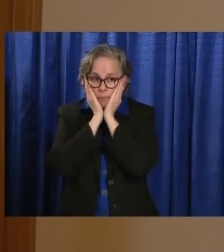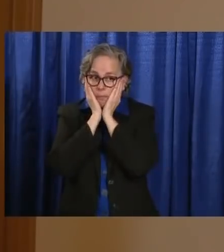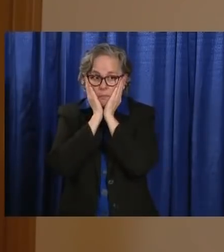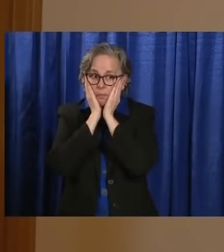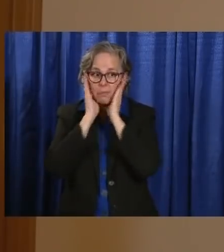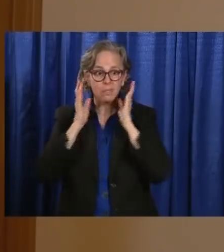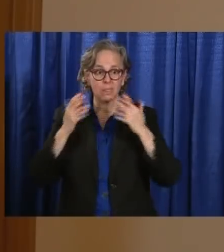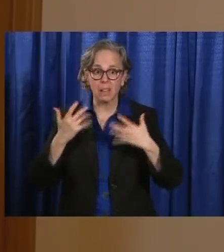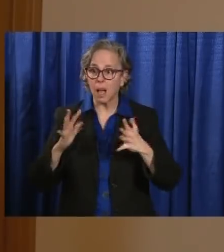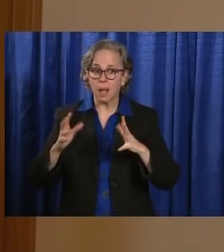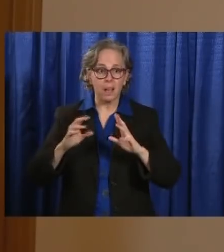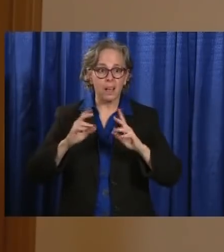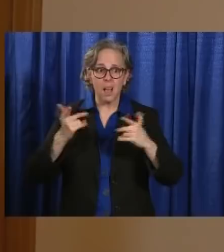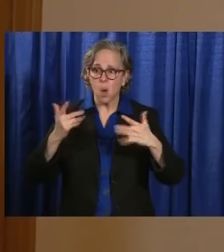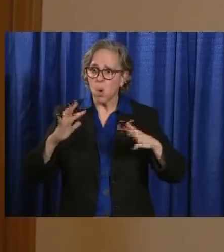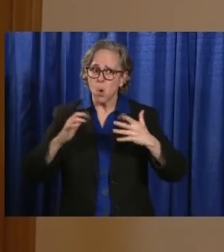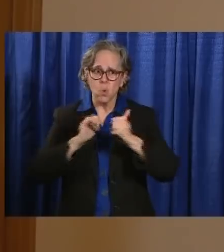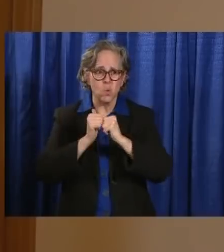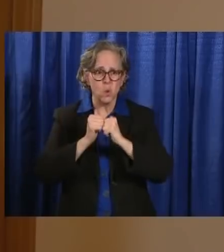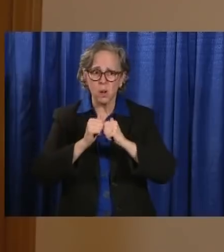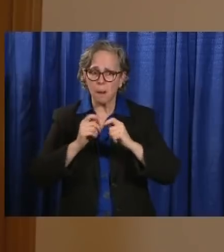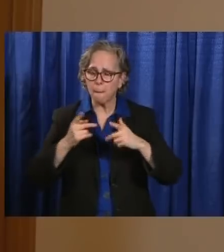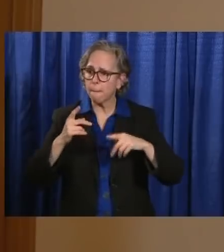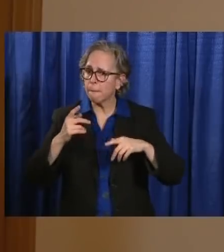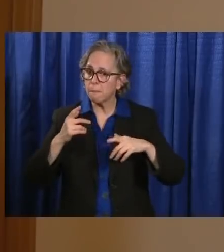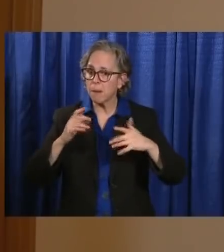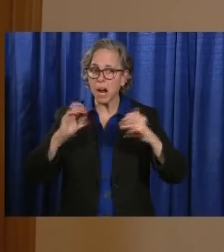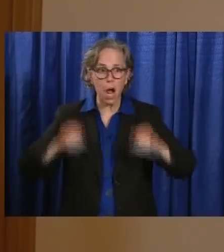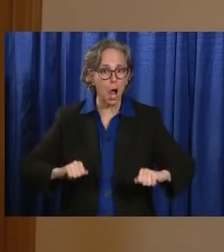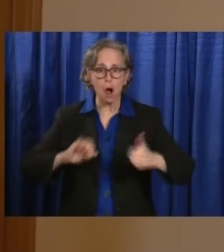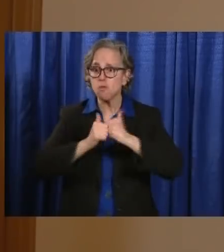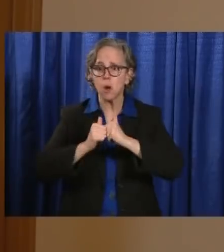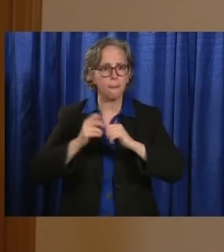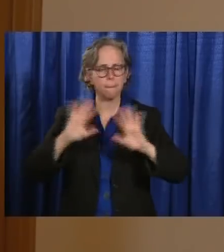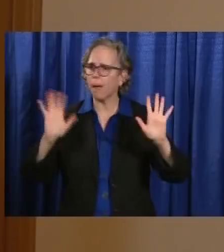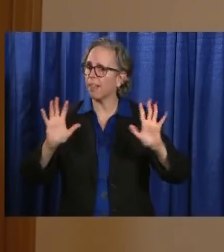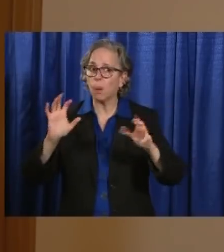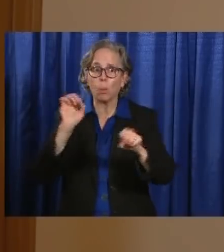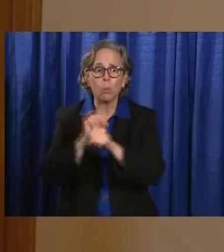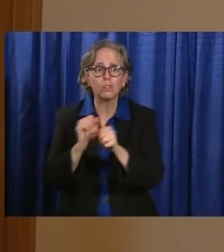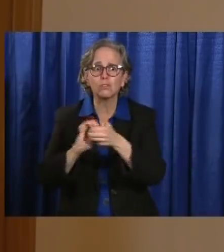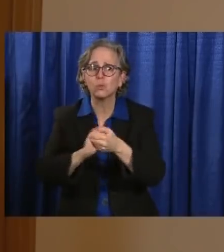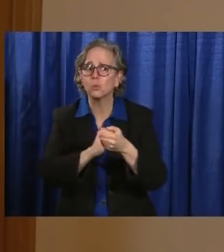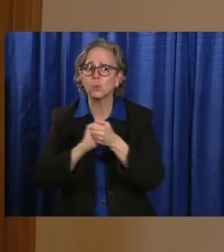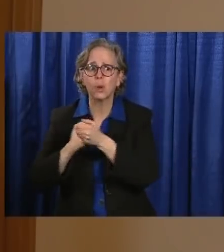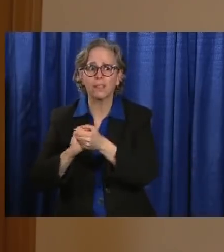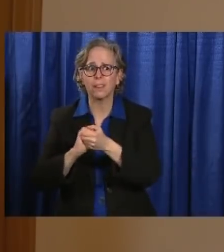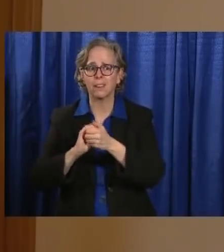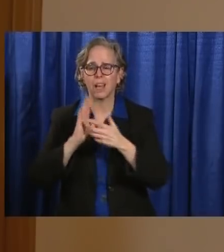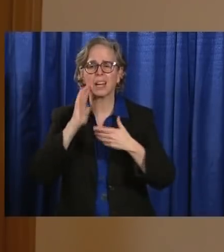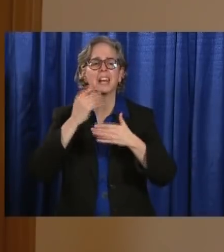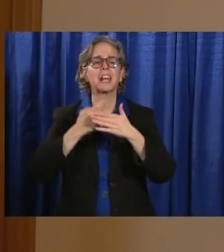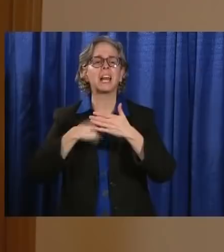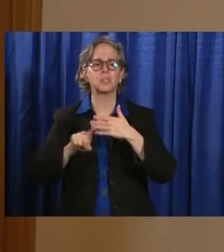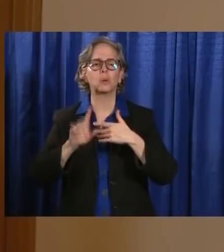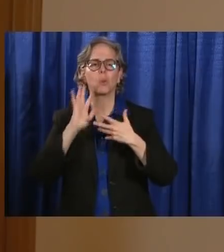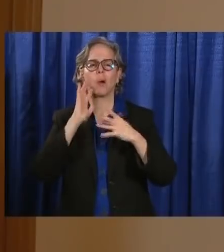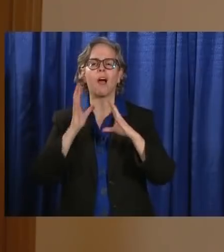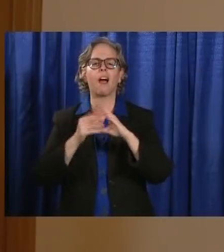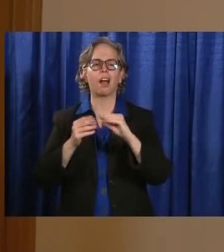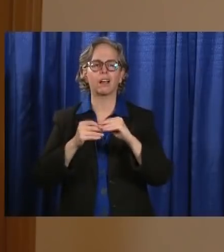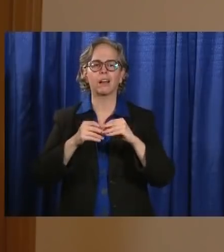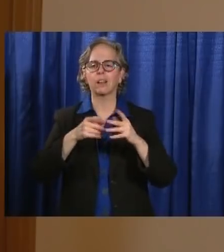sectors for all of our health. Next week, I'll be talking to you about your individual patient journey and how you will engage with your